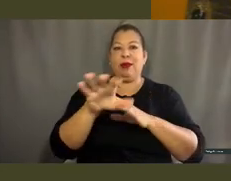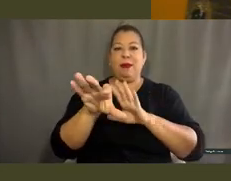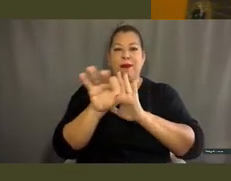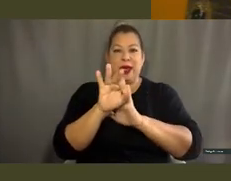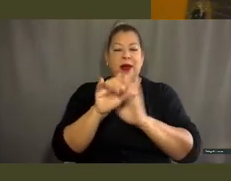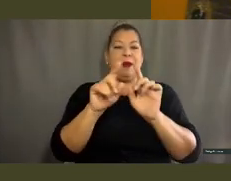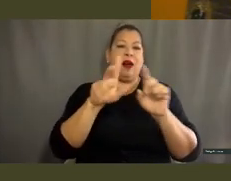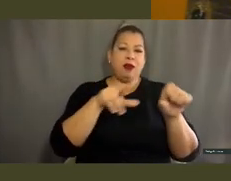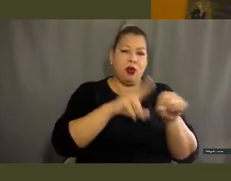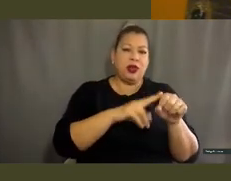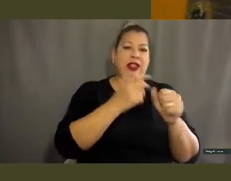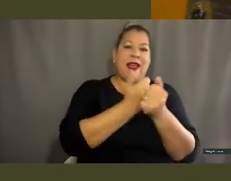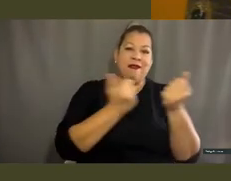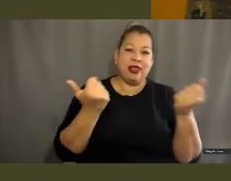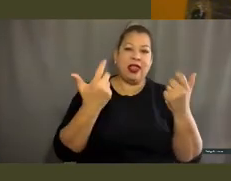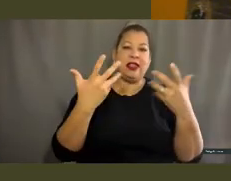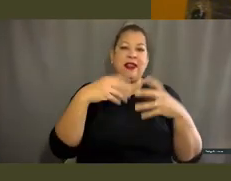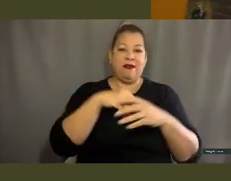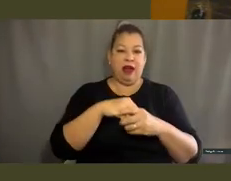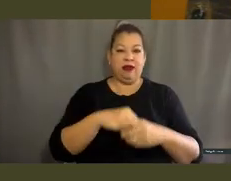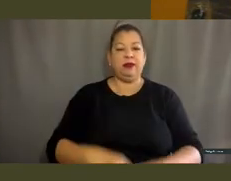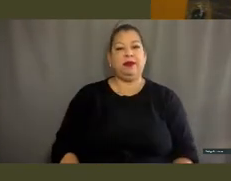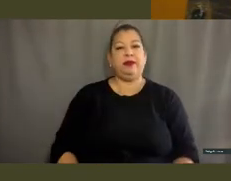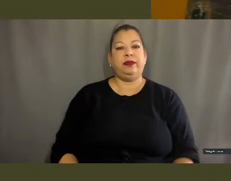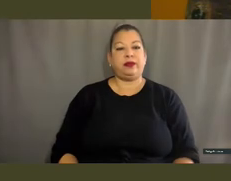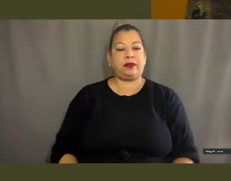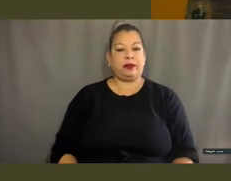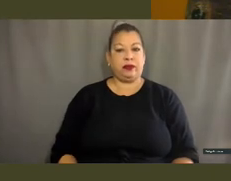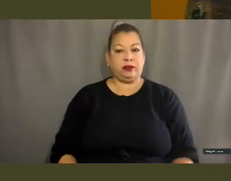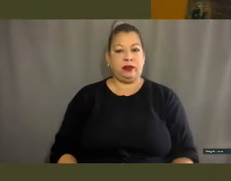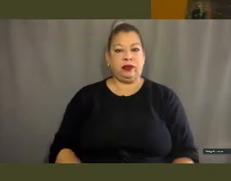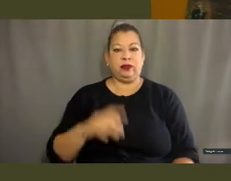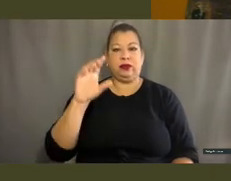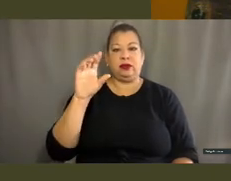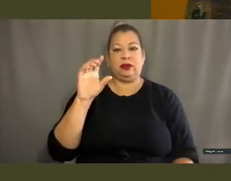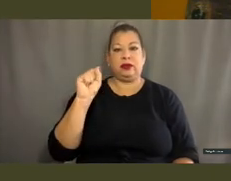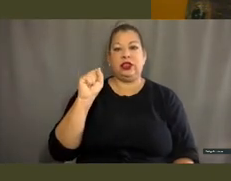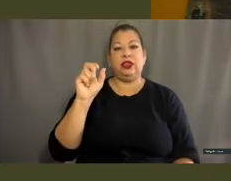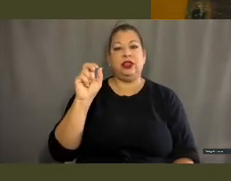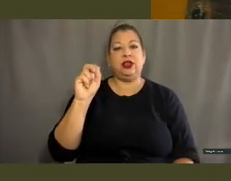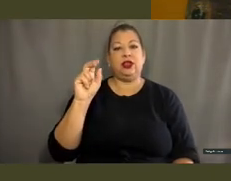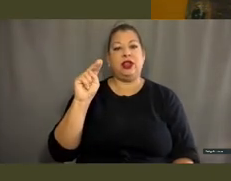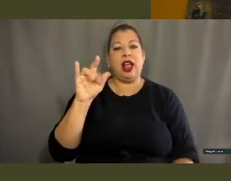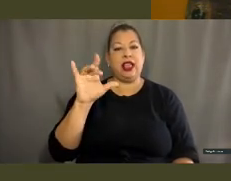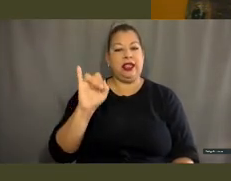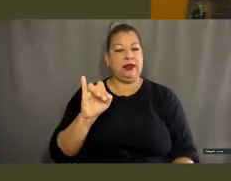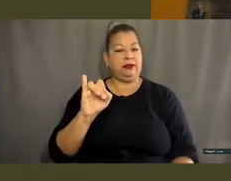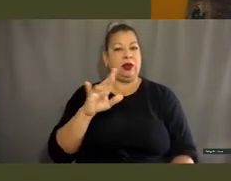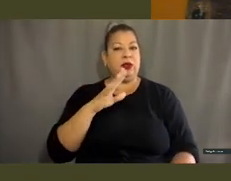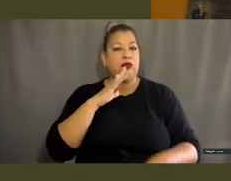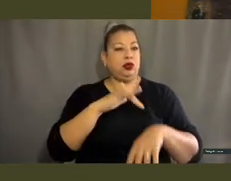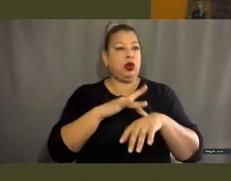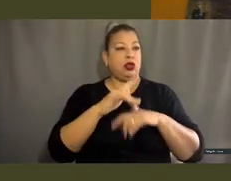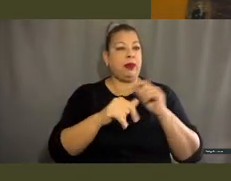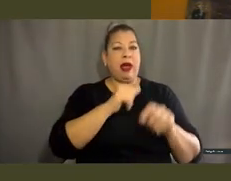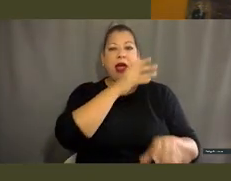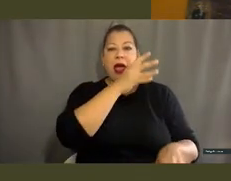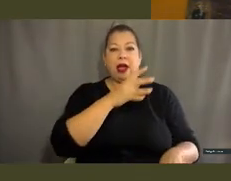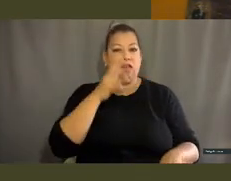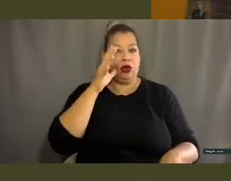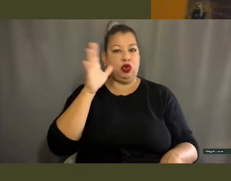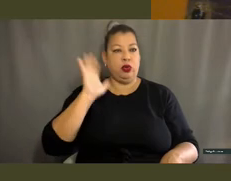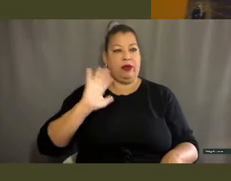it's everything. Sonali, I wanted to ask you, because we touched on agriculture earlier on. We heard from